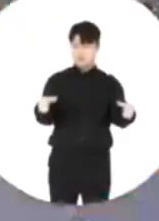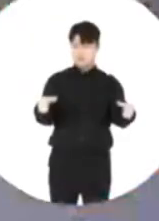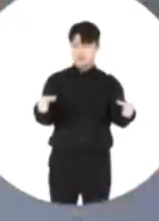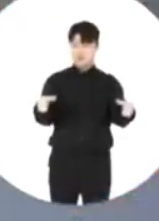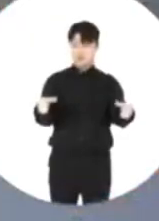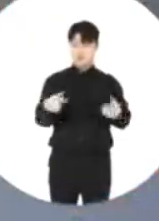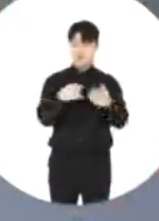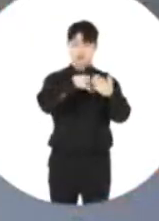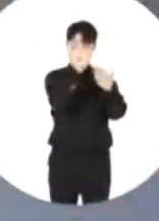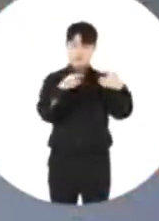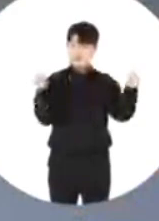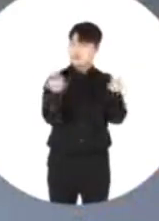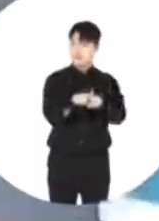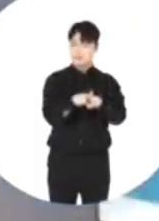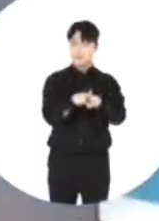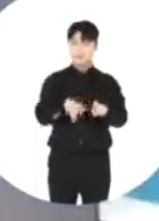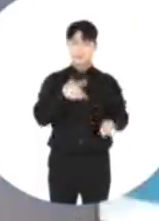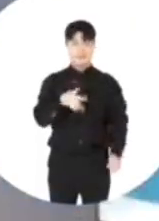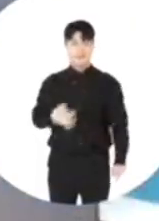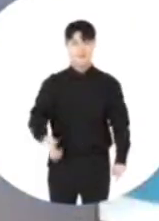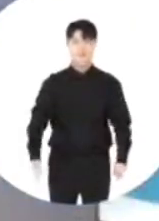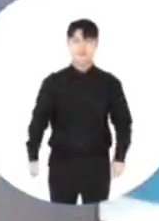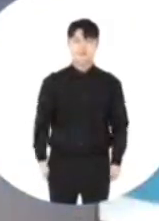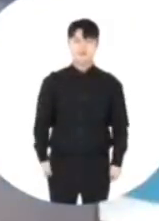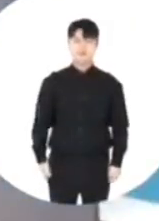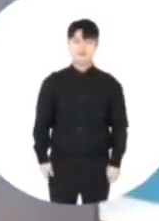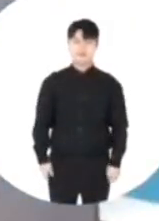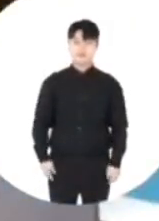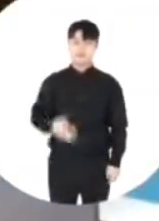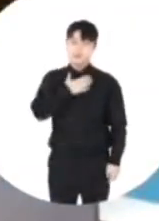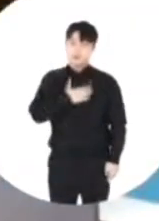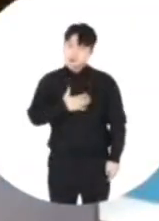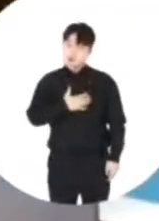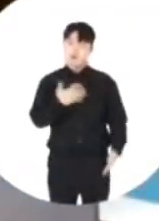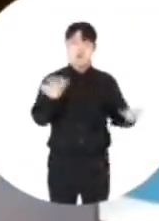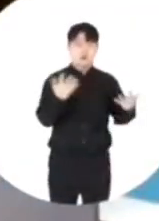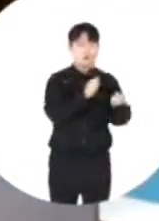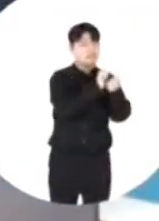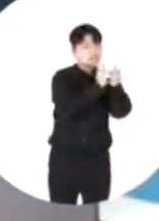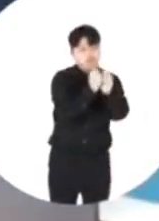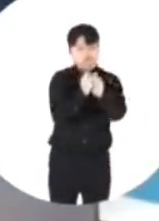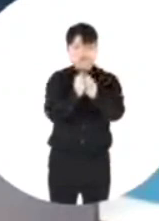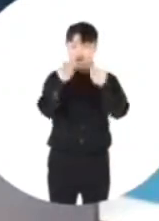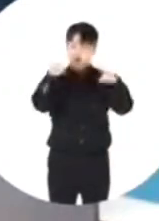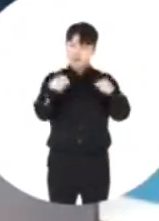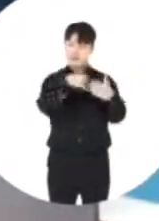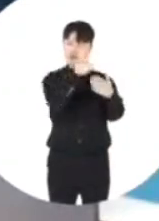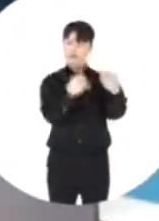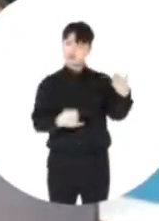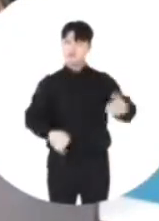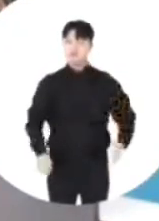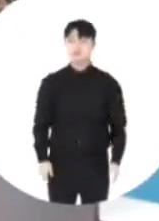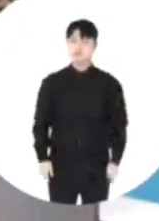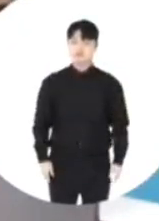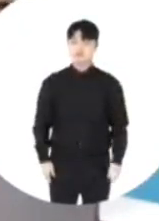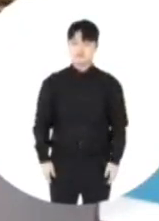look even more like real art. You can customize it to suit your taste and living space. First, there are more